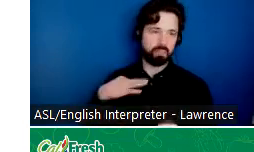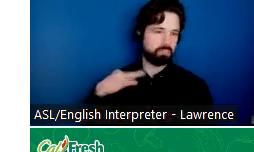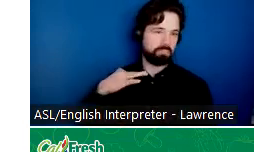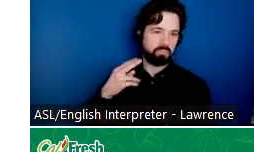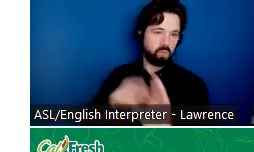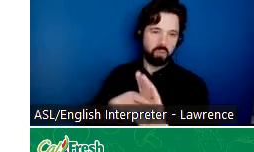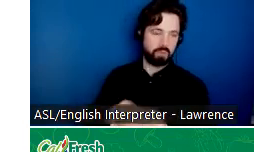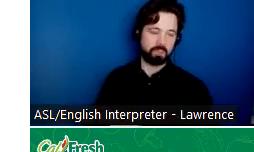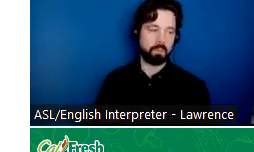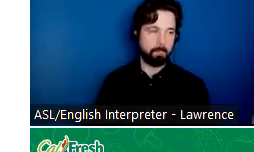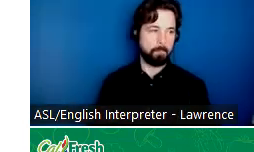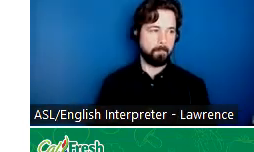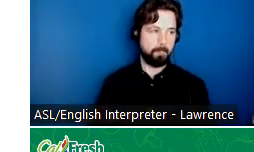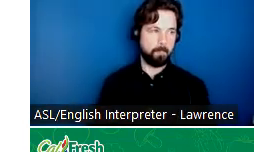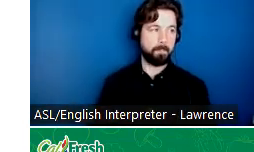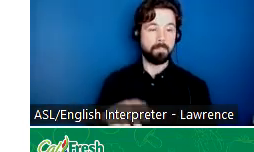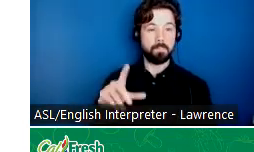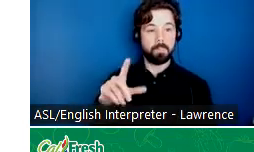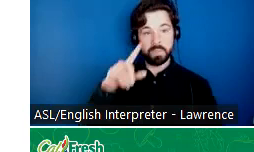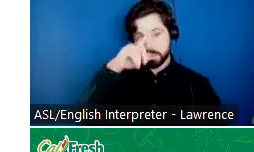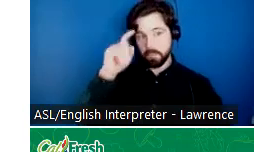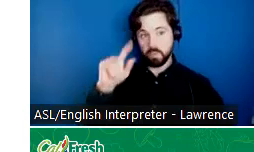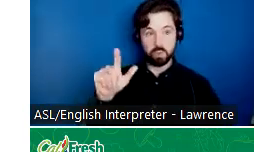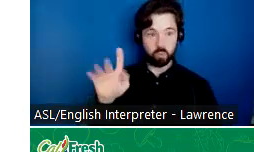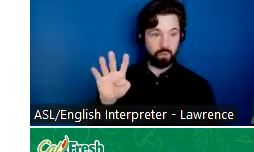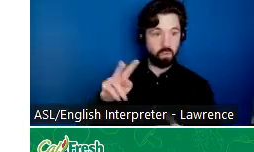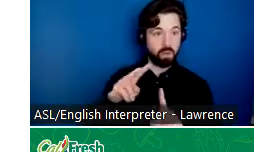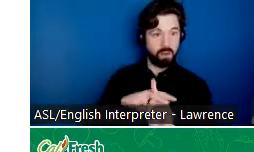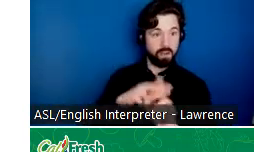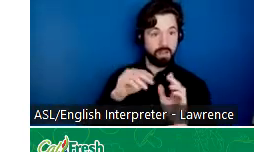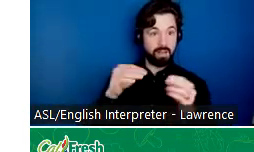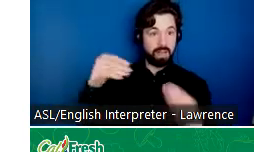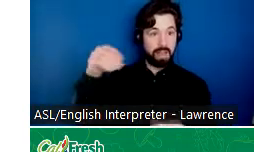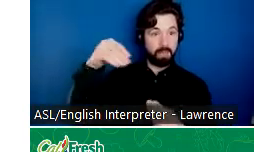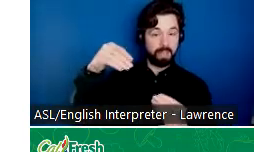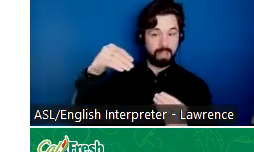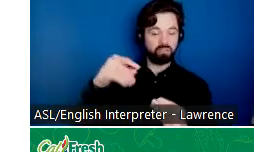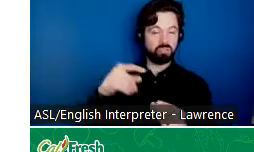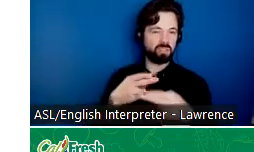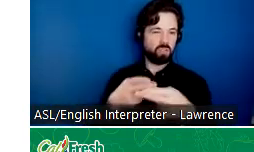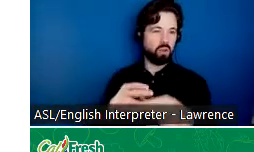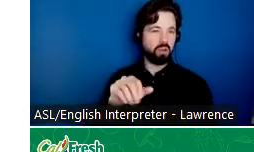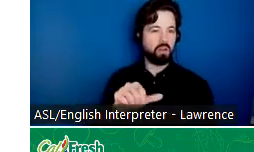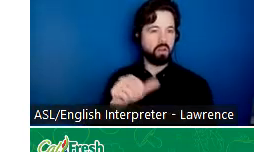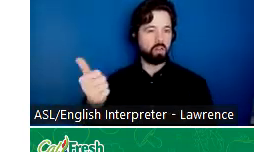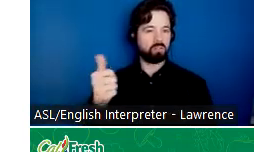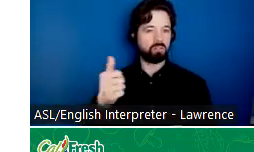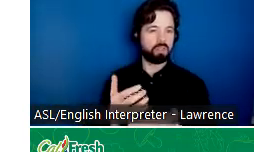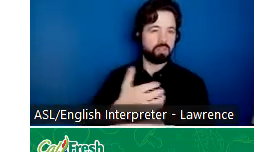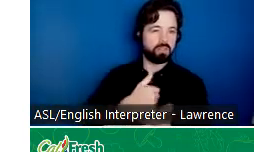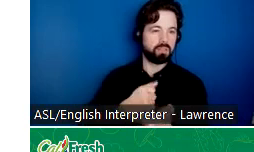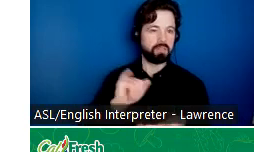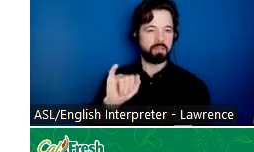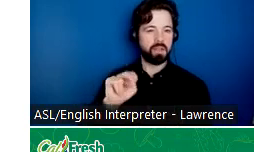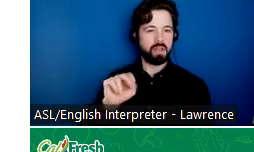For 2024, the summer EBT application will be what is known as the alternative income form.